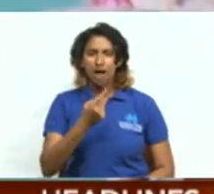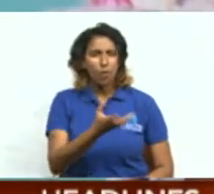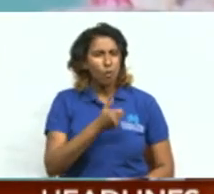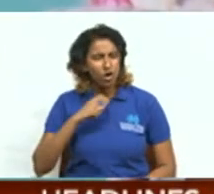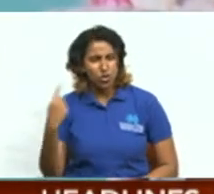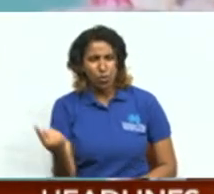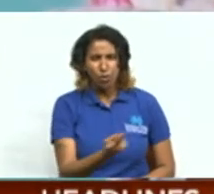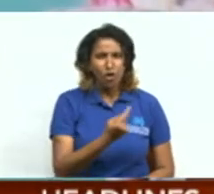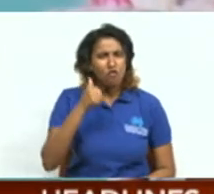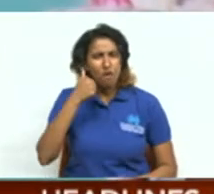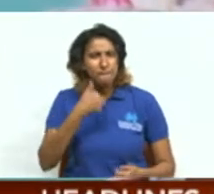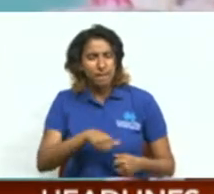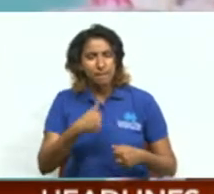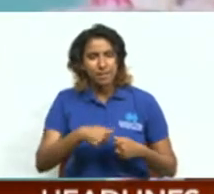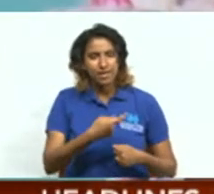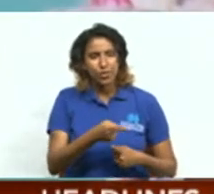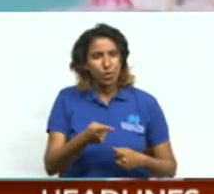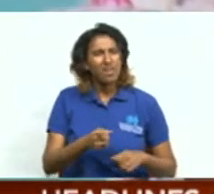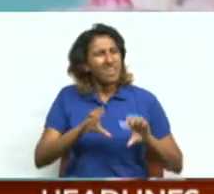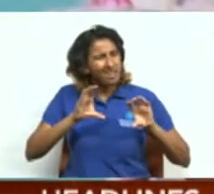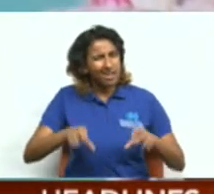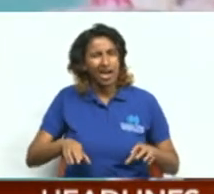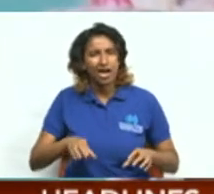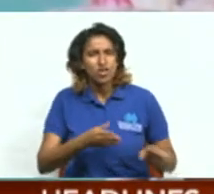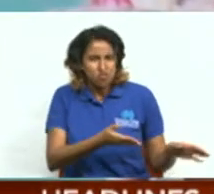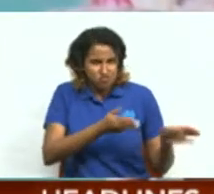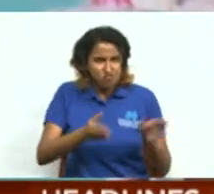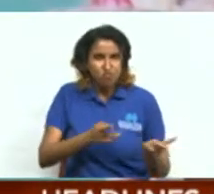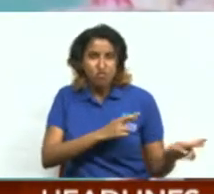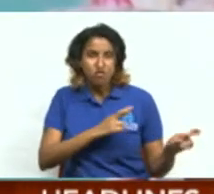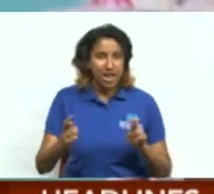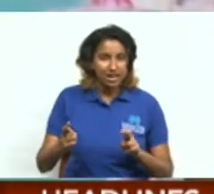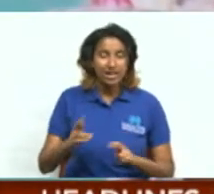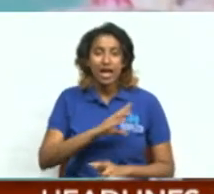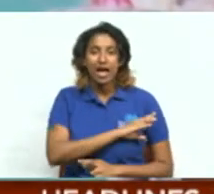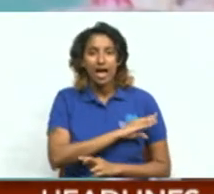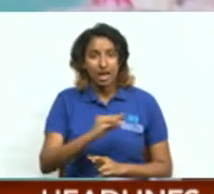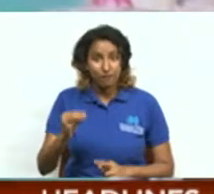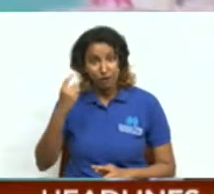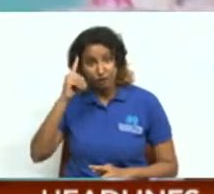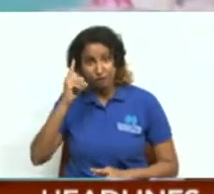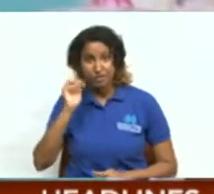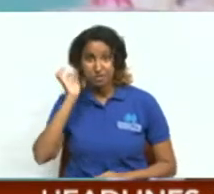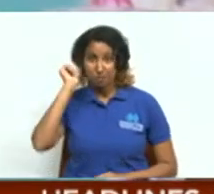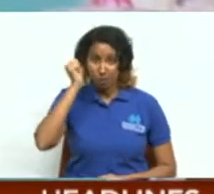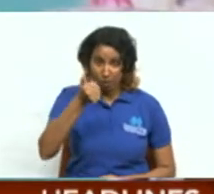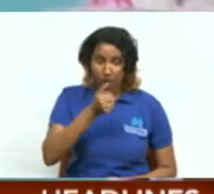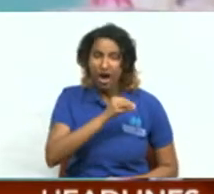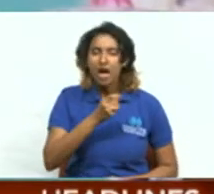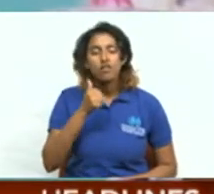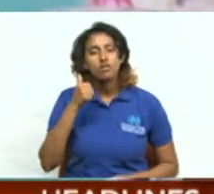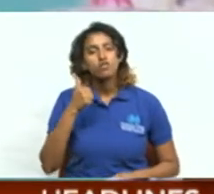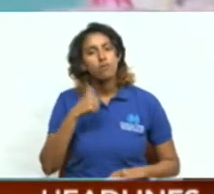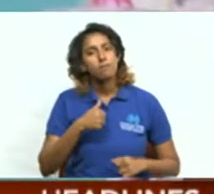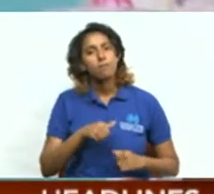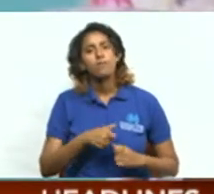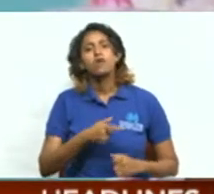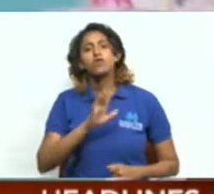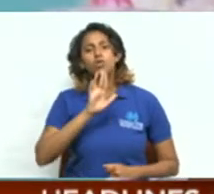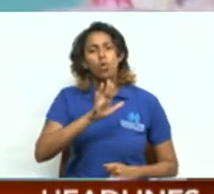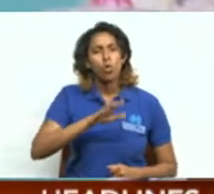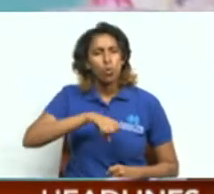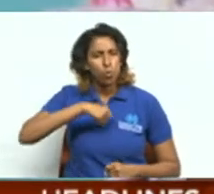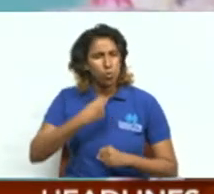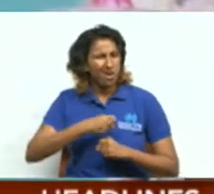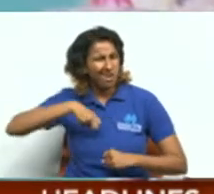capable, prepared, and ready for this milestone. I want them to also know that their hard work and resilience have brought them